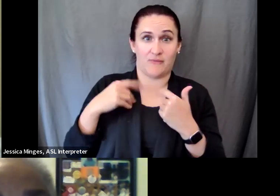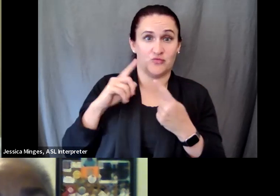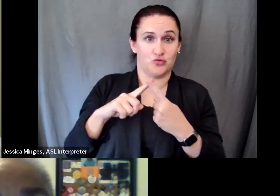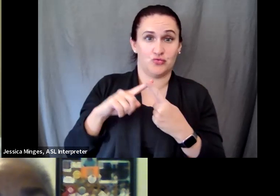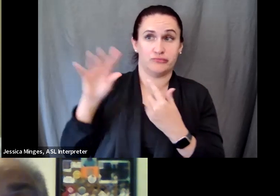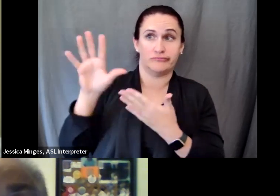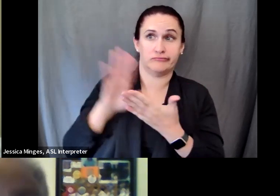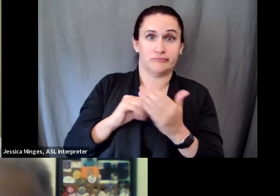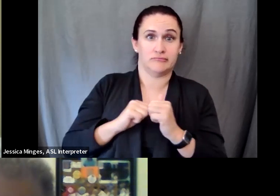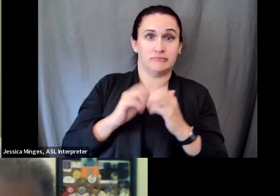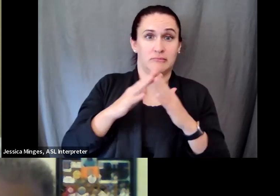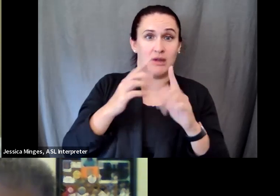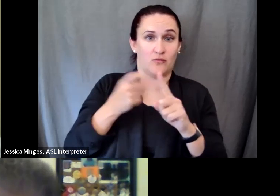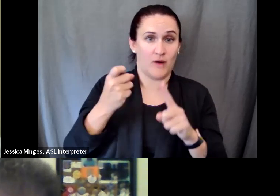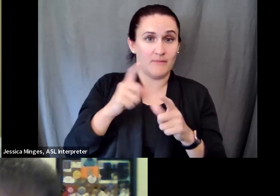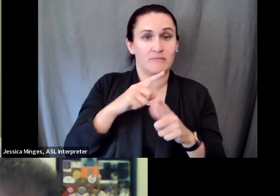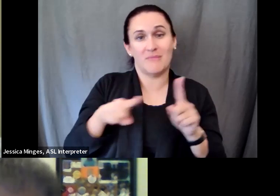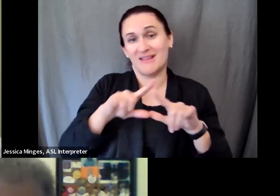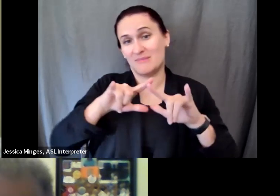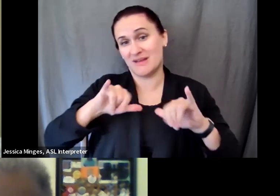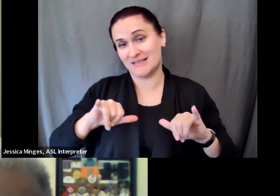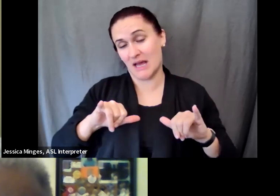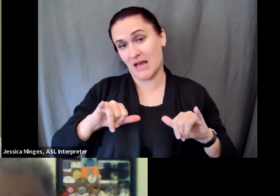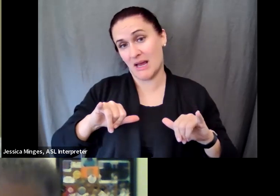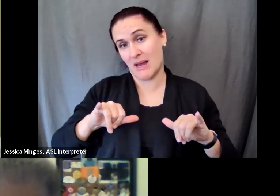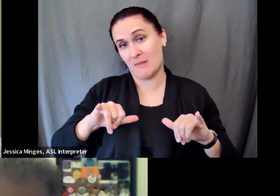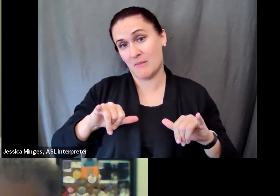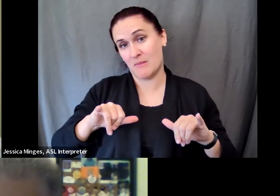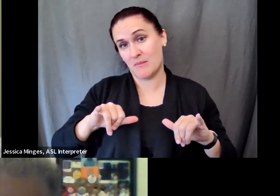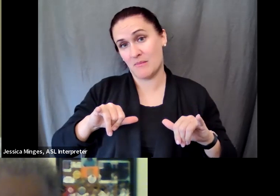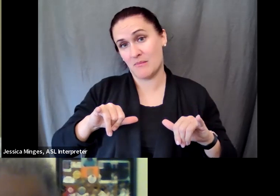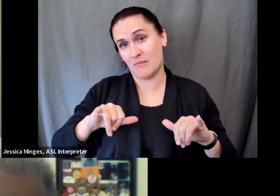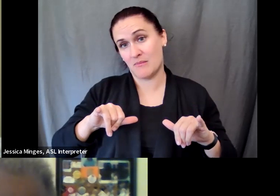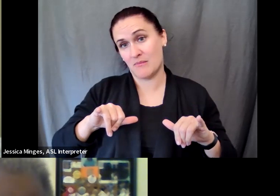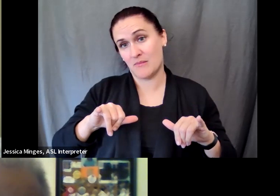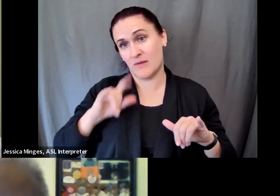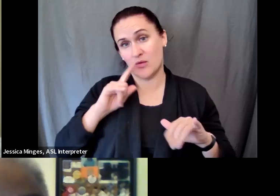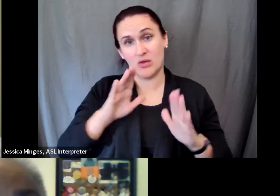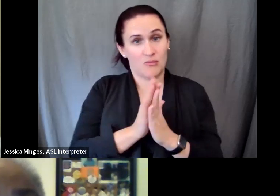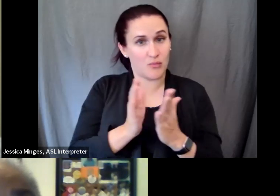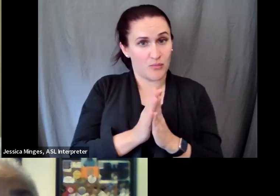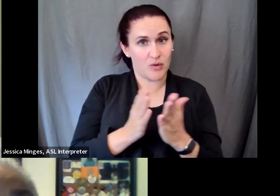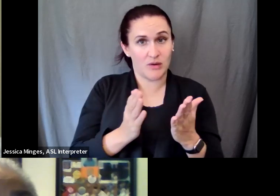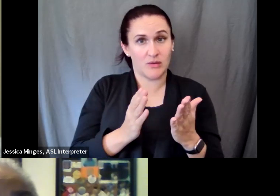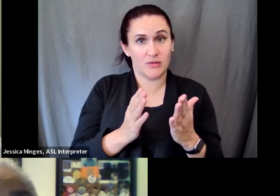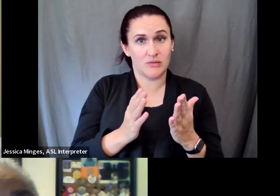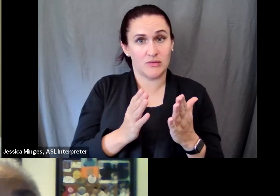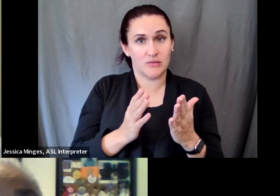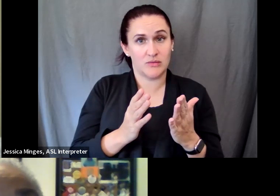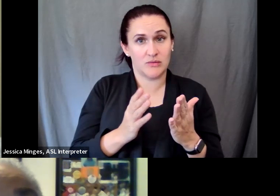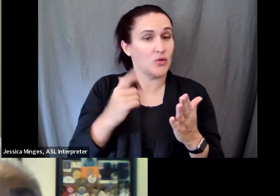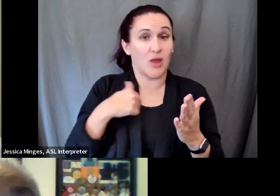on. But in the meantime, as a result of our book, to my knowledge, we have discovered there is no